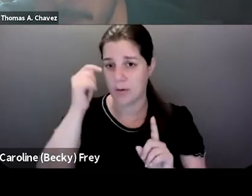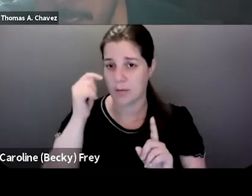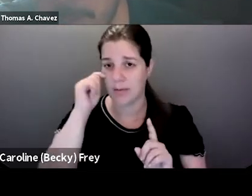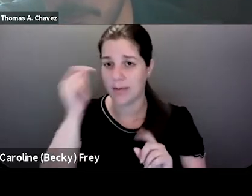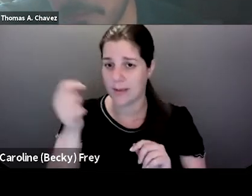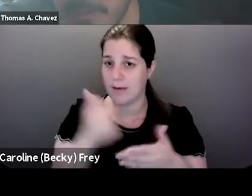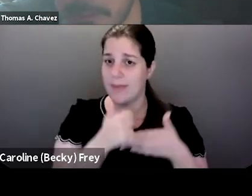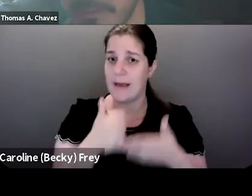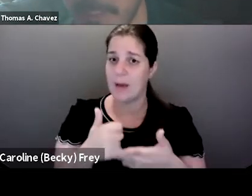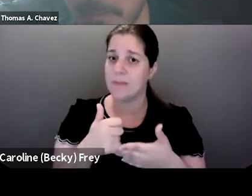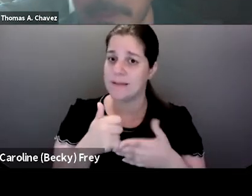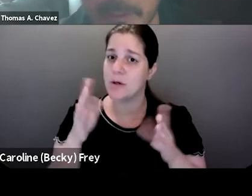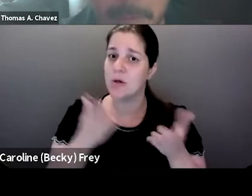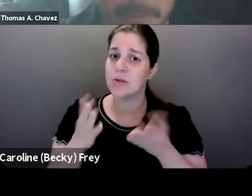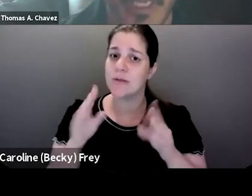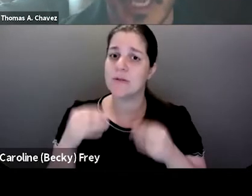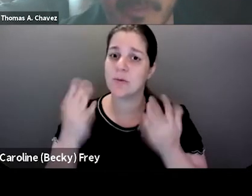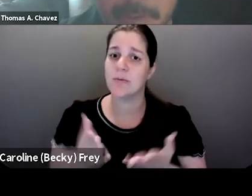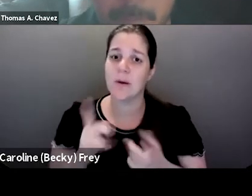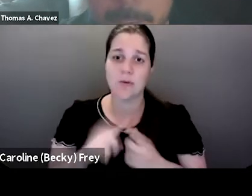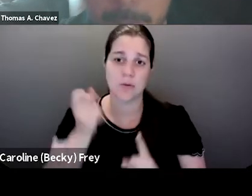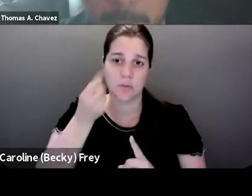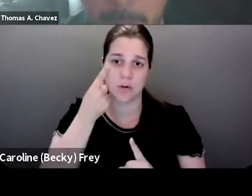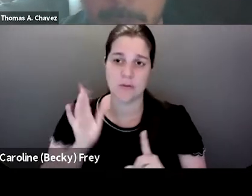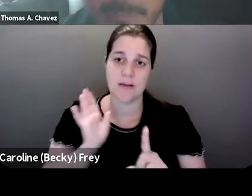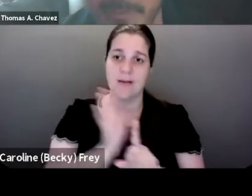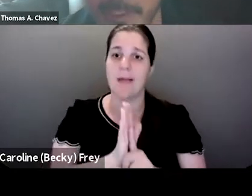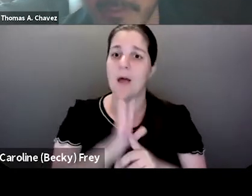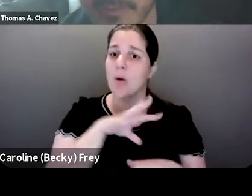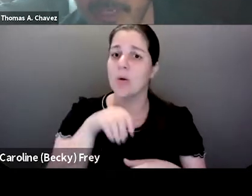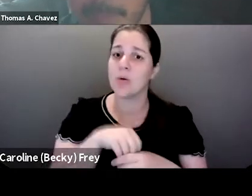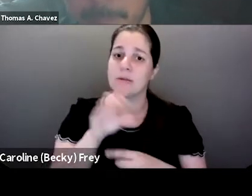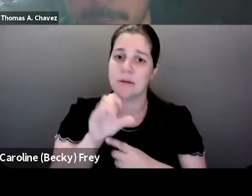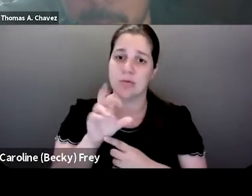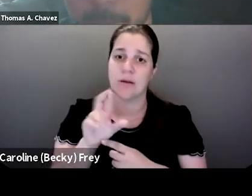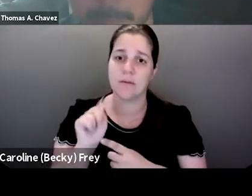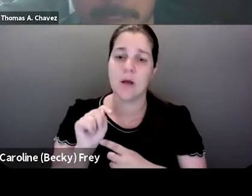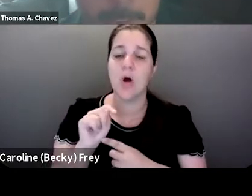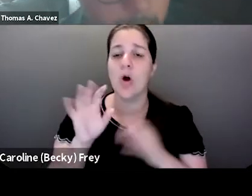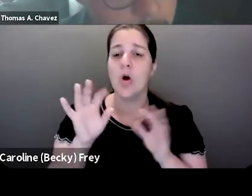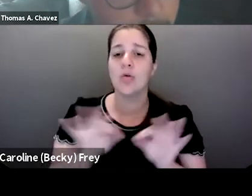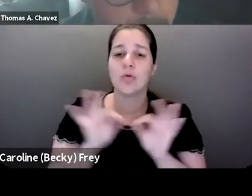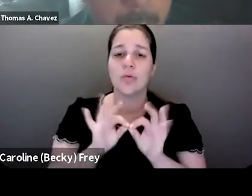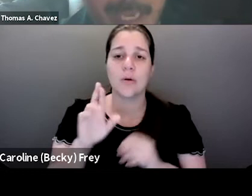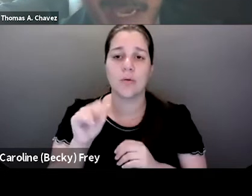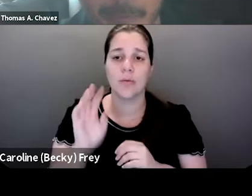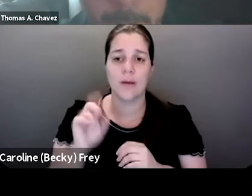practitioners understand such experiences includes critical race theory, which is a methodology for helping investigators maintain consciousness of